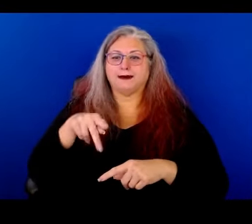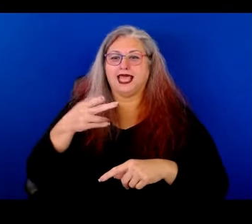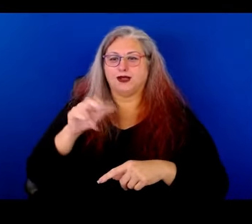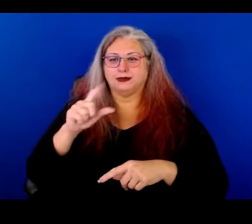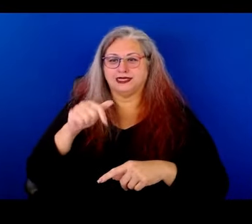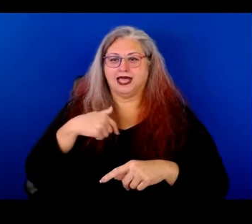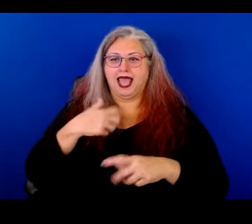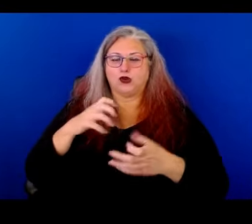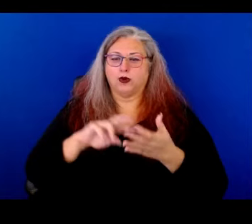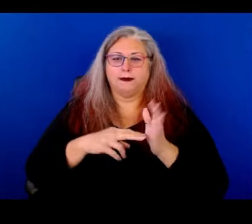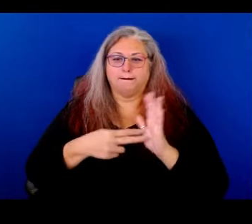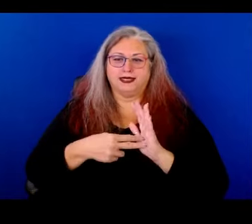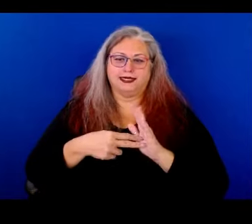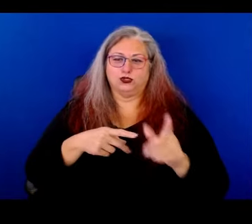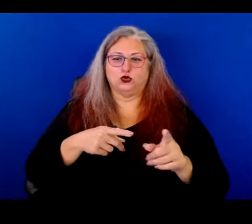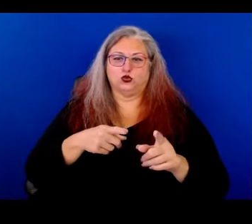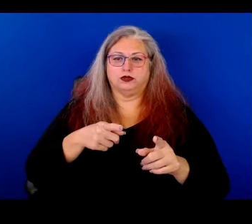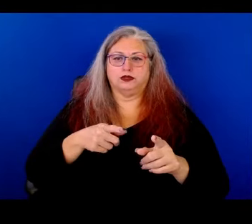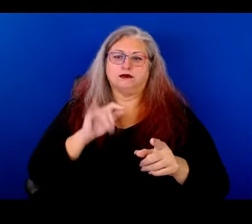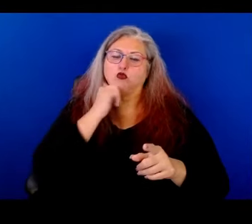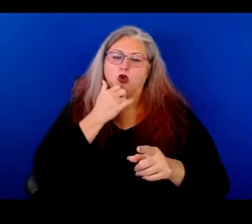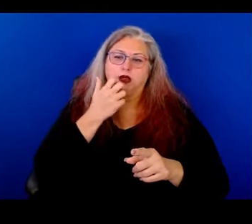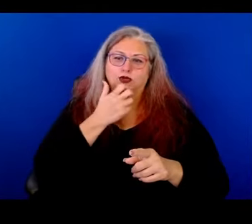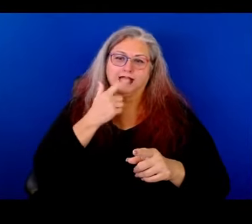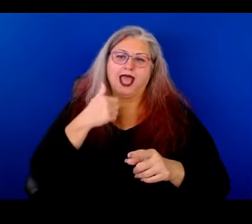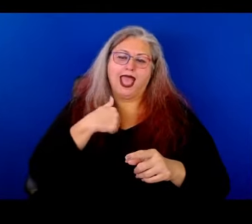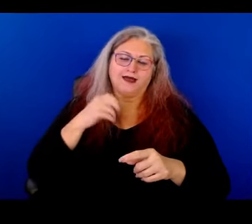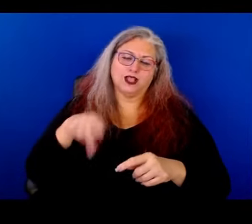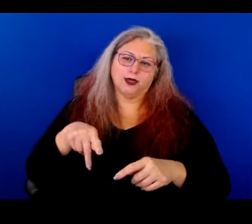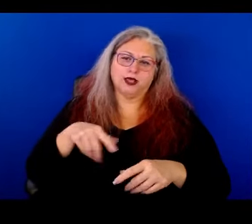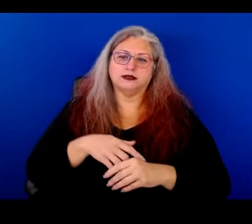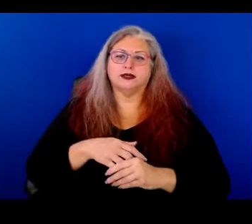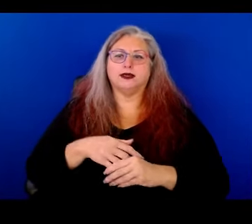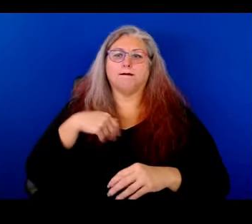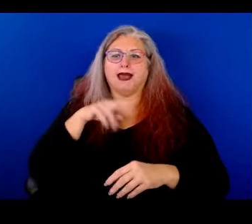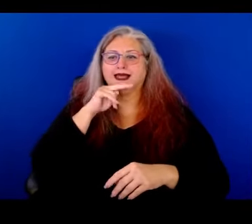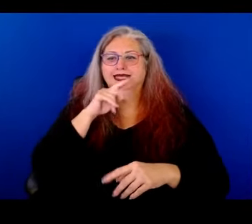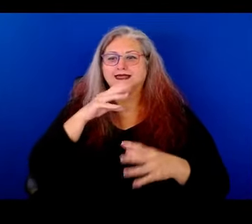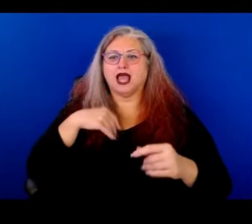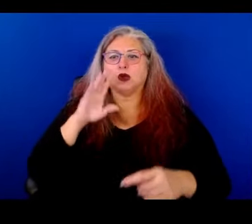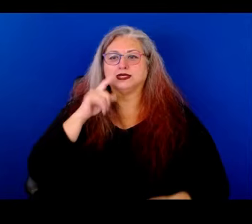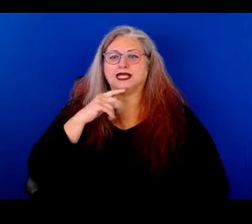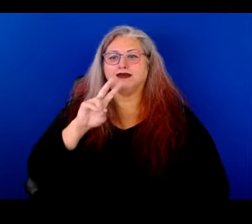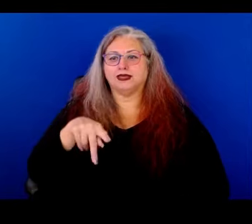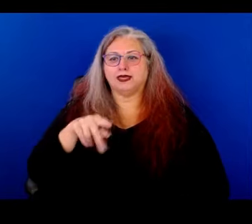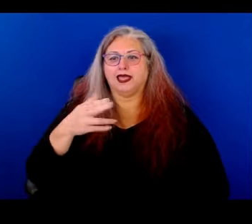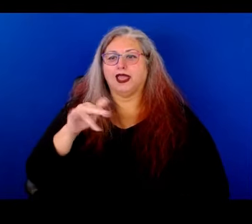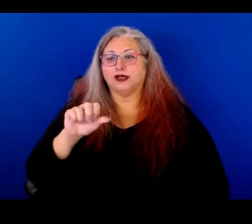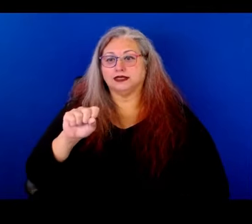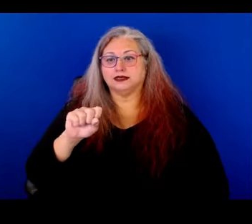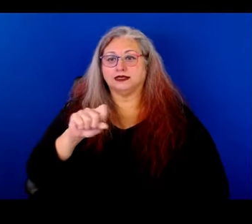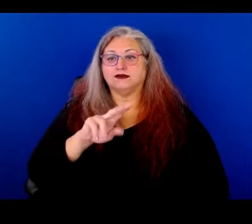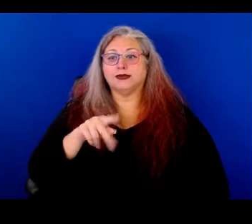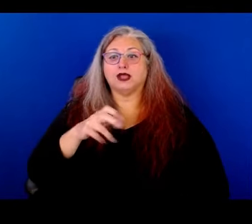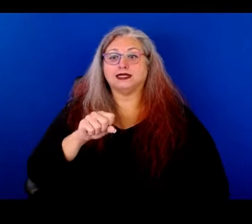Harris, because I don't intend to mispronounce. I have cerebral palsy and my tongue is heavy, so I'll say VP Harris.